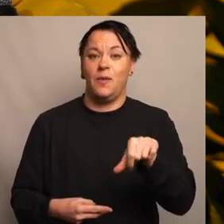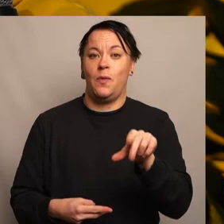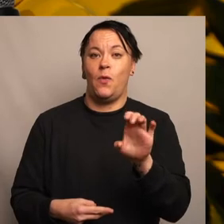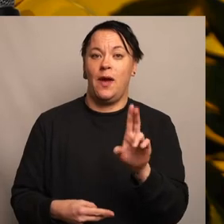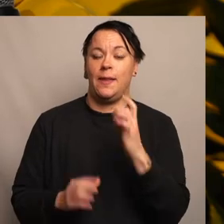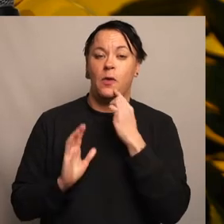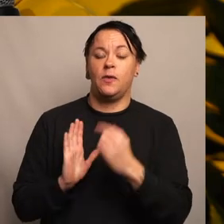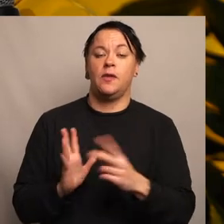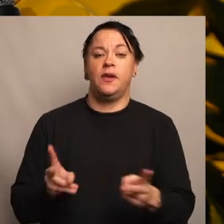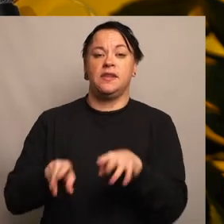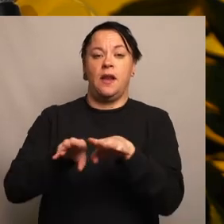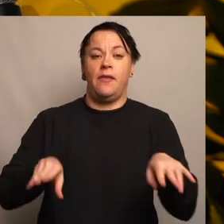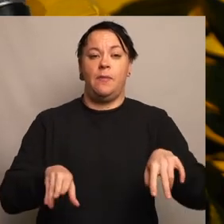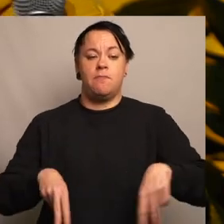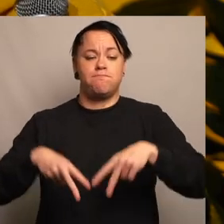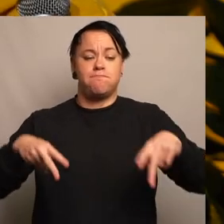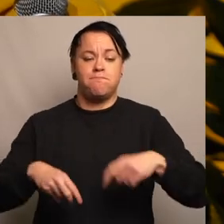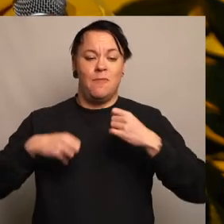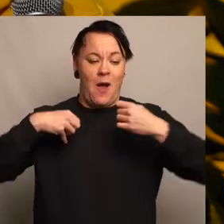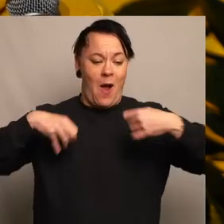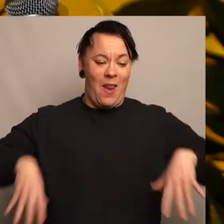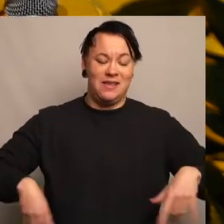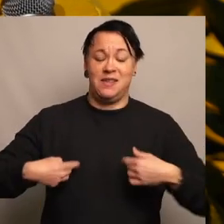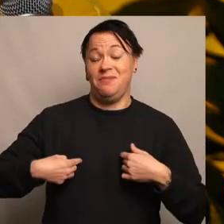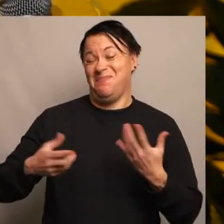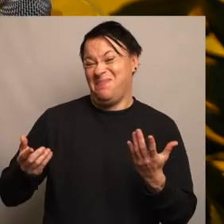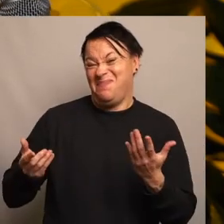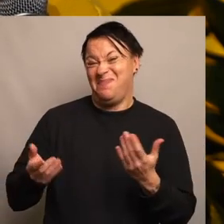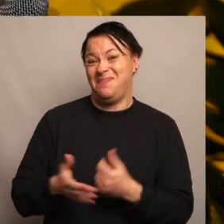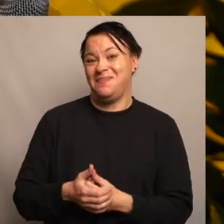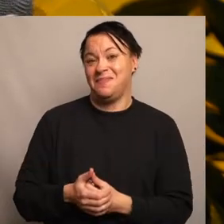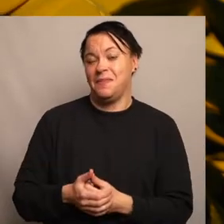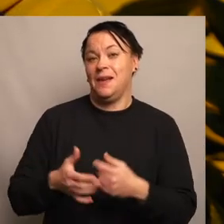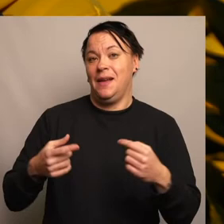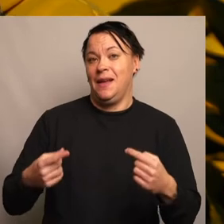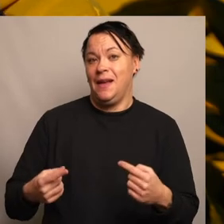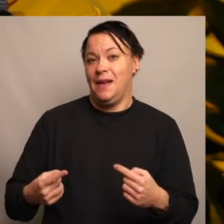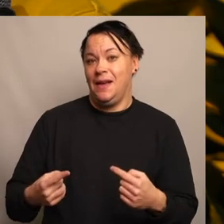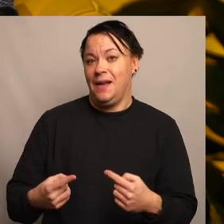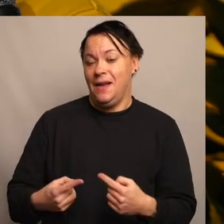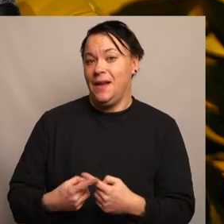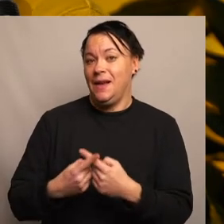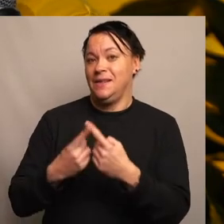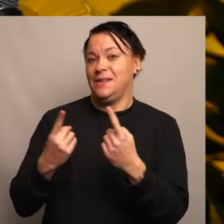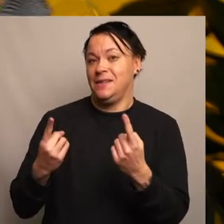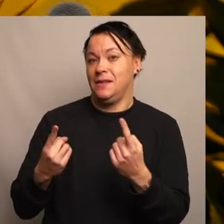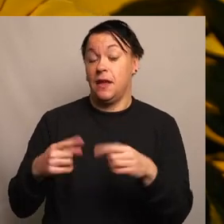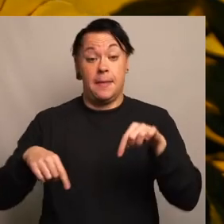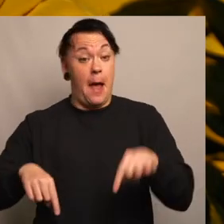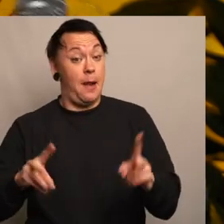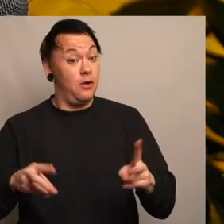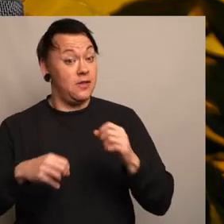stage and yeah, this is the first time, so I'm still wearing clothes. This is the first time.